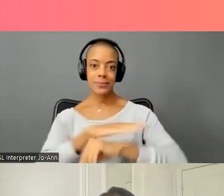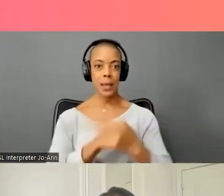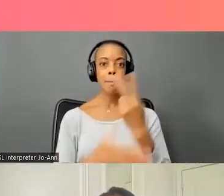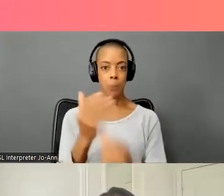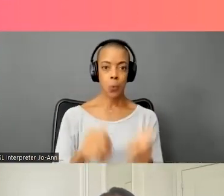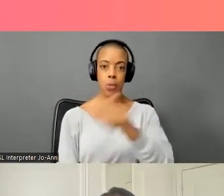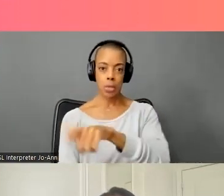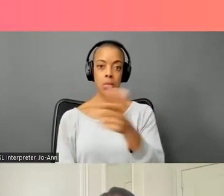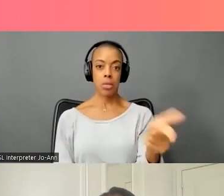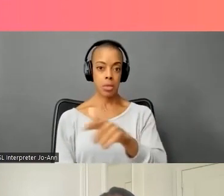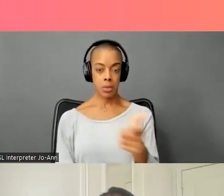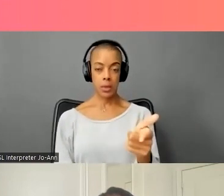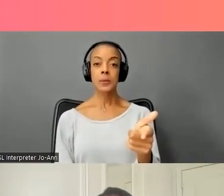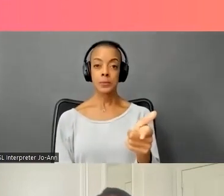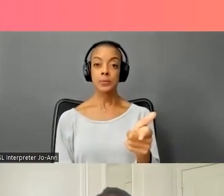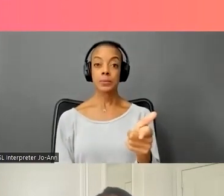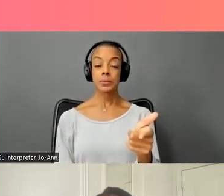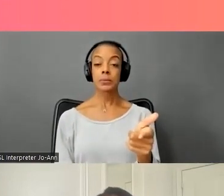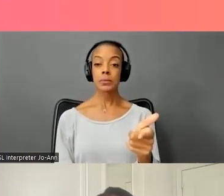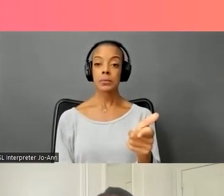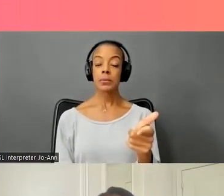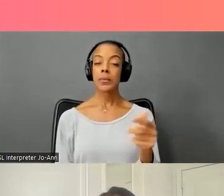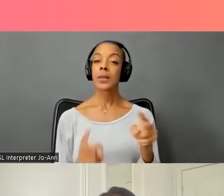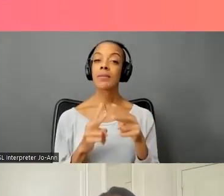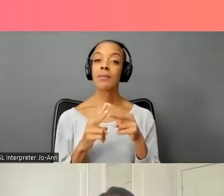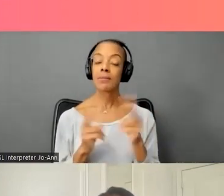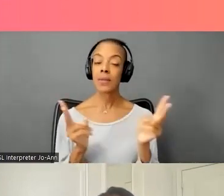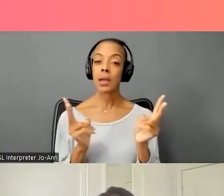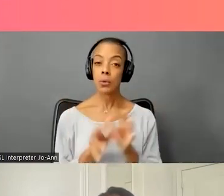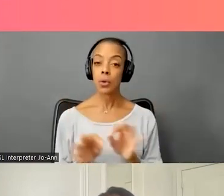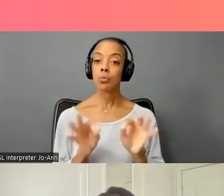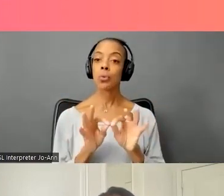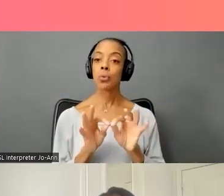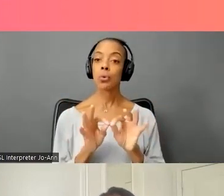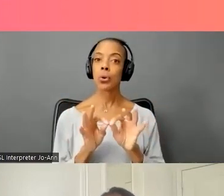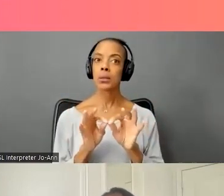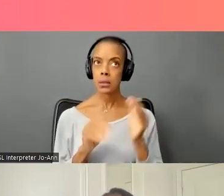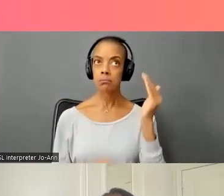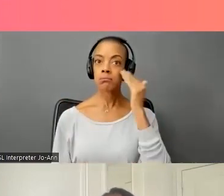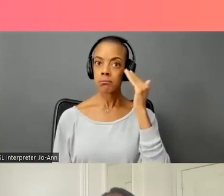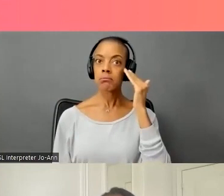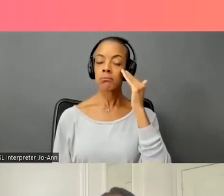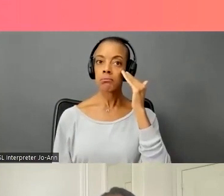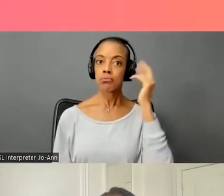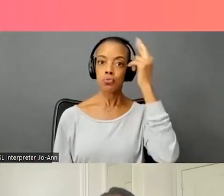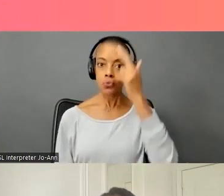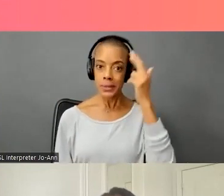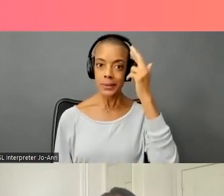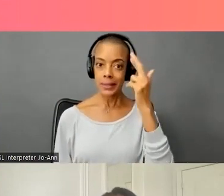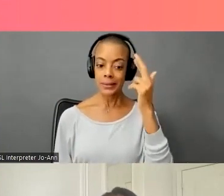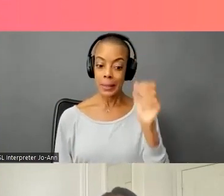that's because it's important to highlight and to be aware that there is